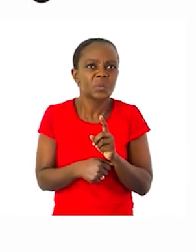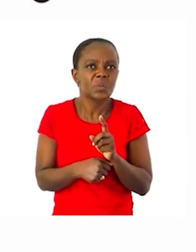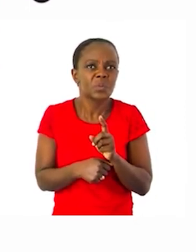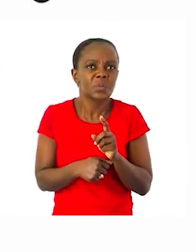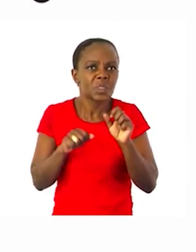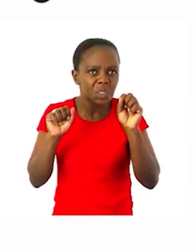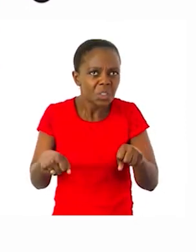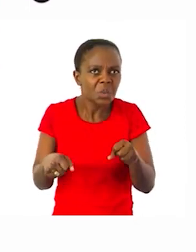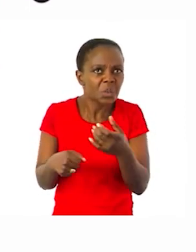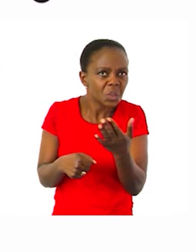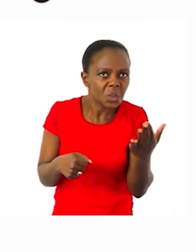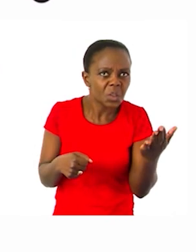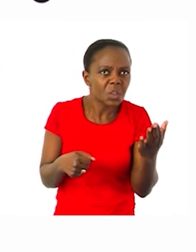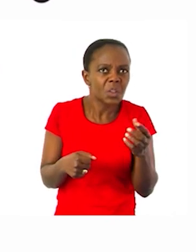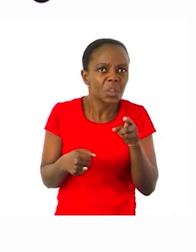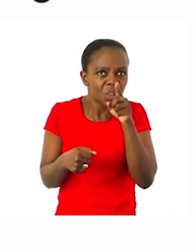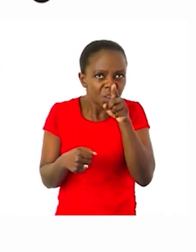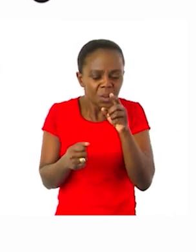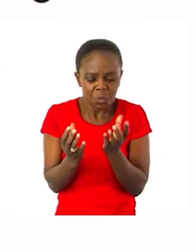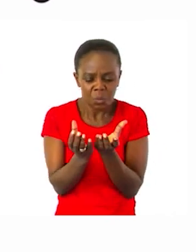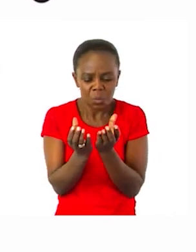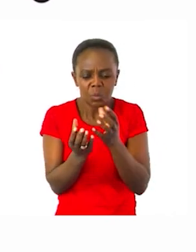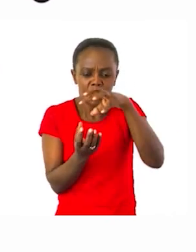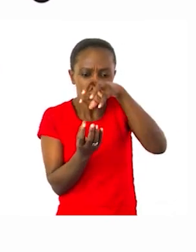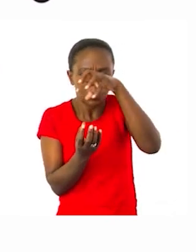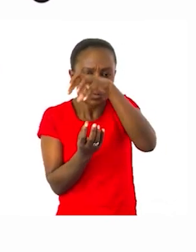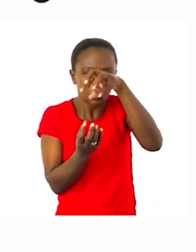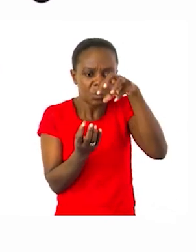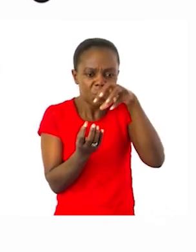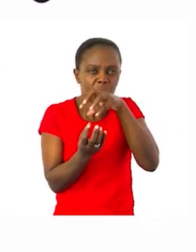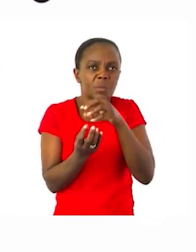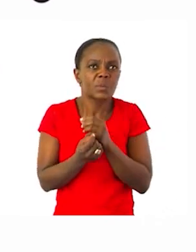count that broccoli to say 1, 2, 3?